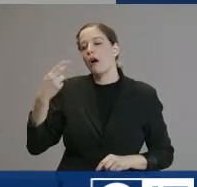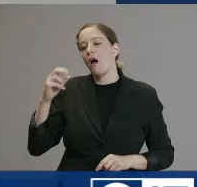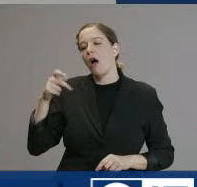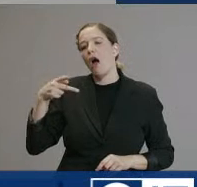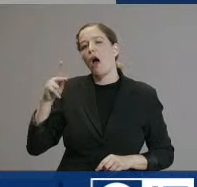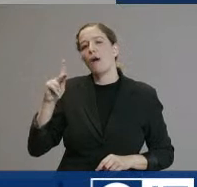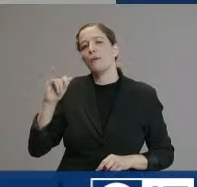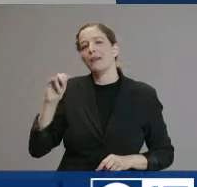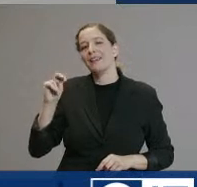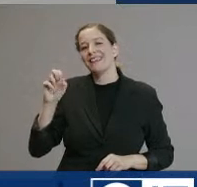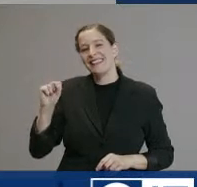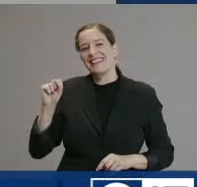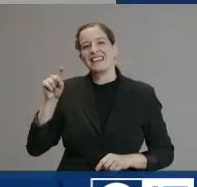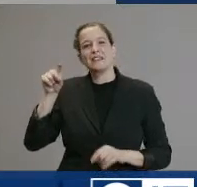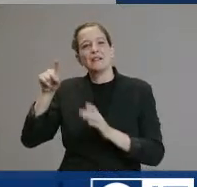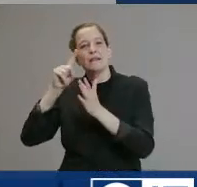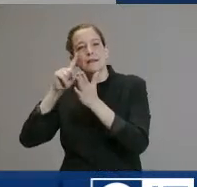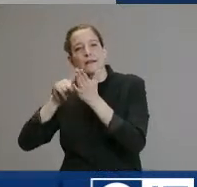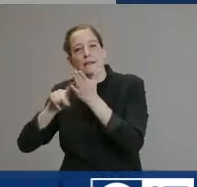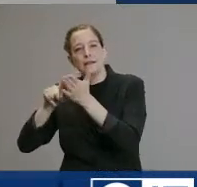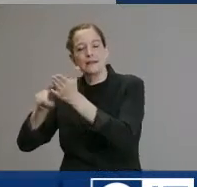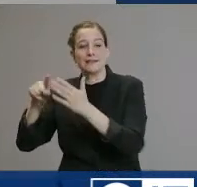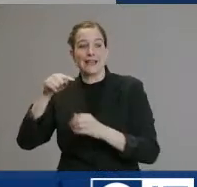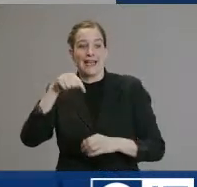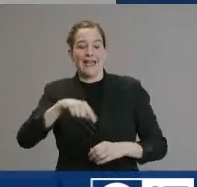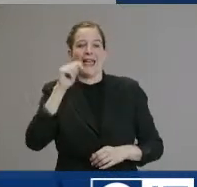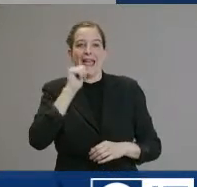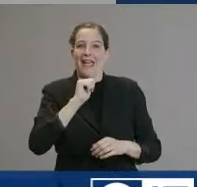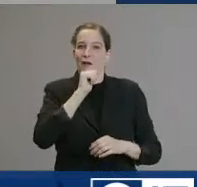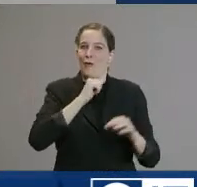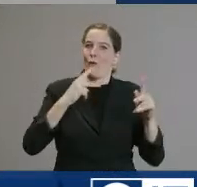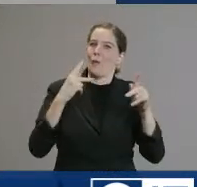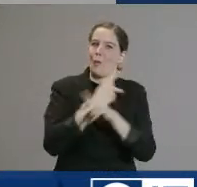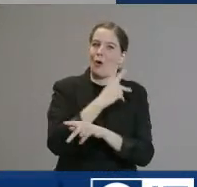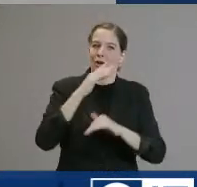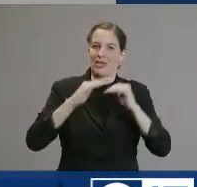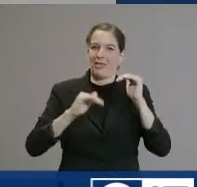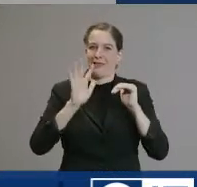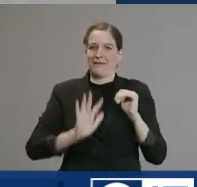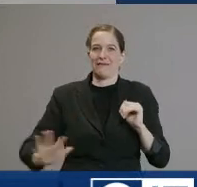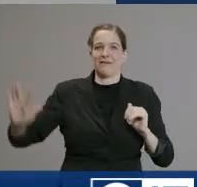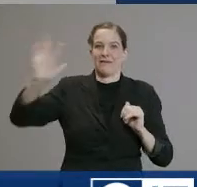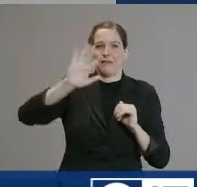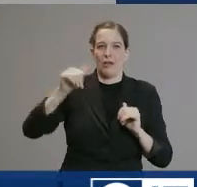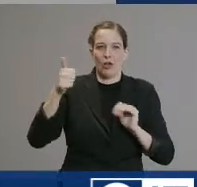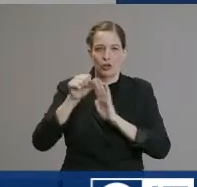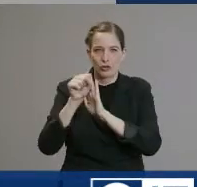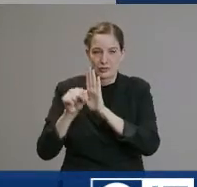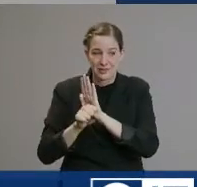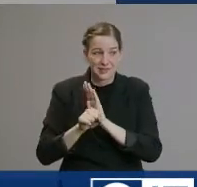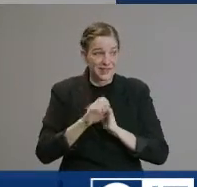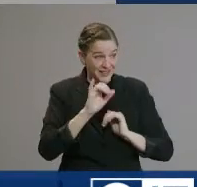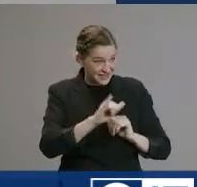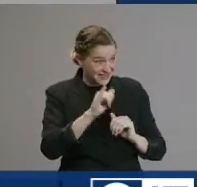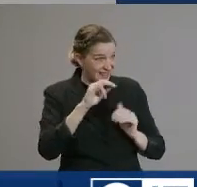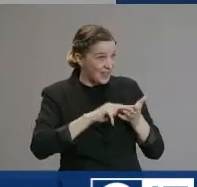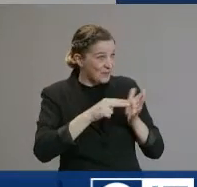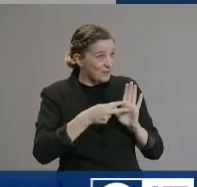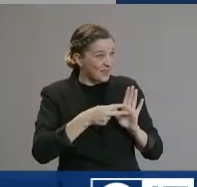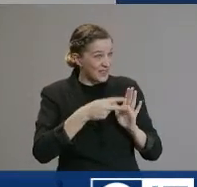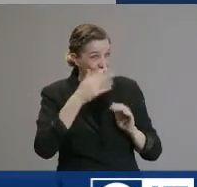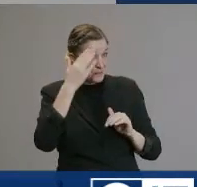the 50 states. I mean, are these signs that it's not just increased testing and the outbreak is genuinely getting worse here? So do you want to talk about the increase